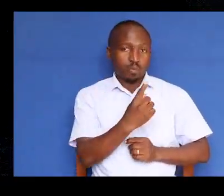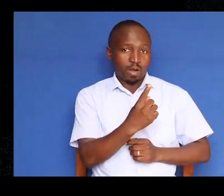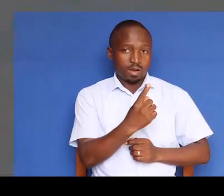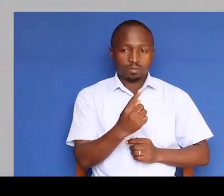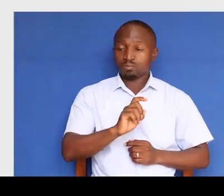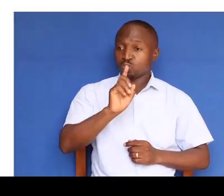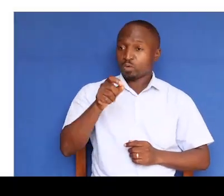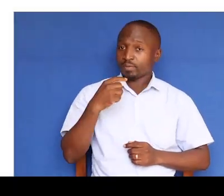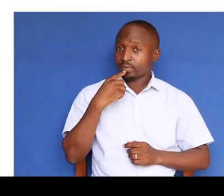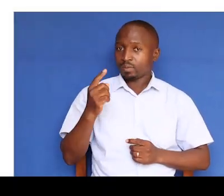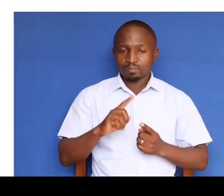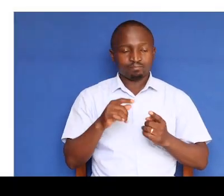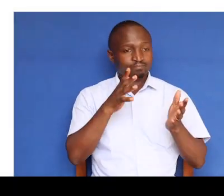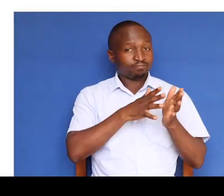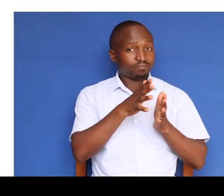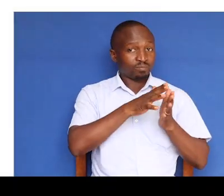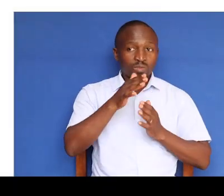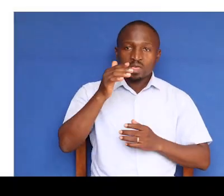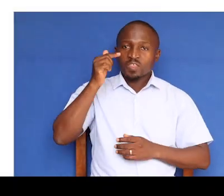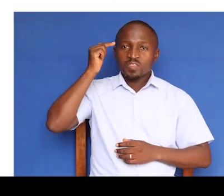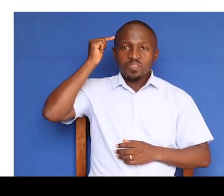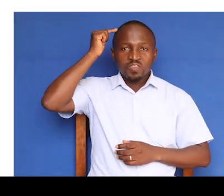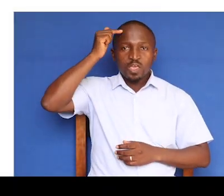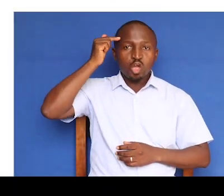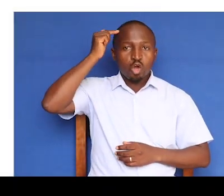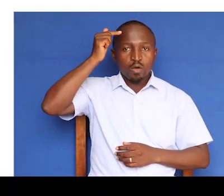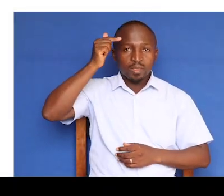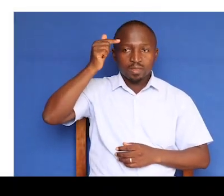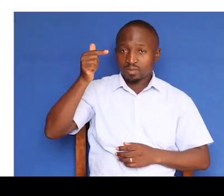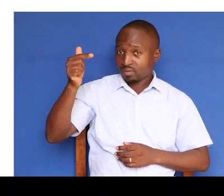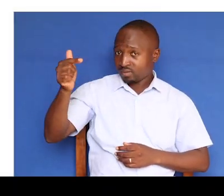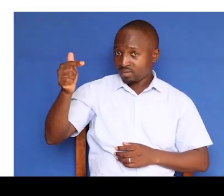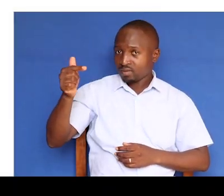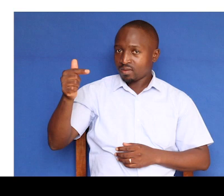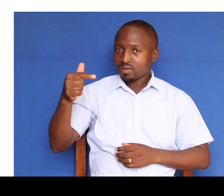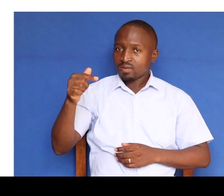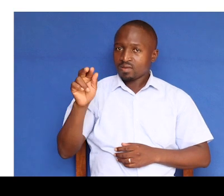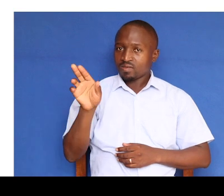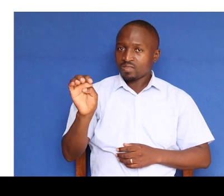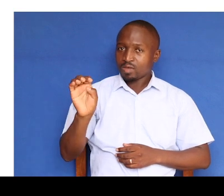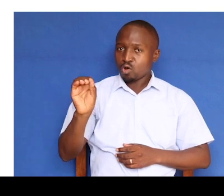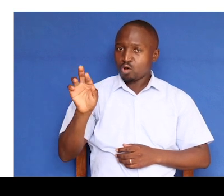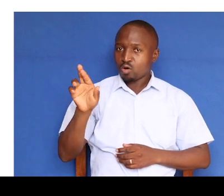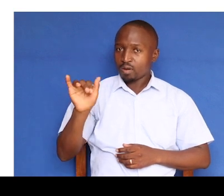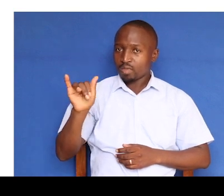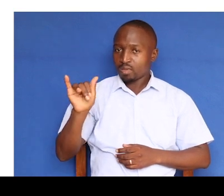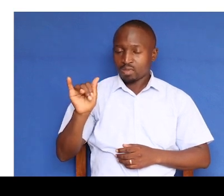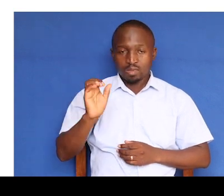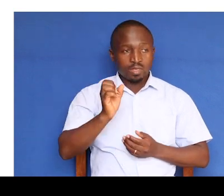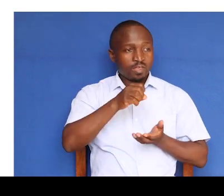Question says, state the theory of absolute advantage according to Adam Smith.